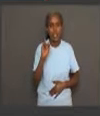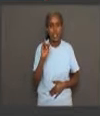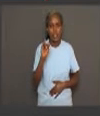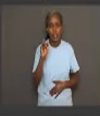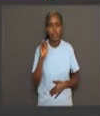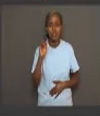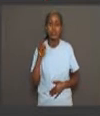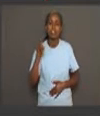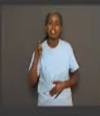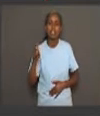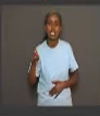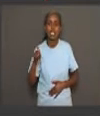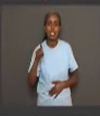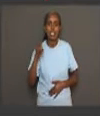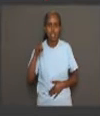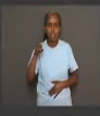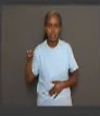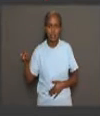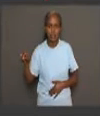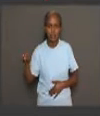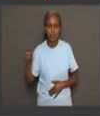the x-axis,